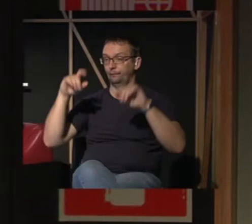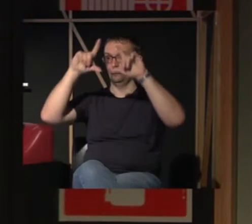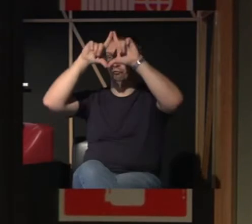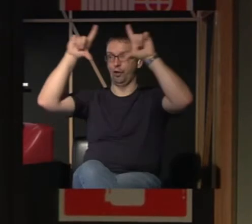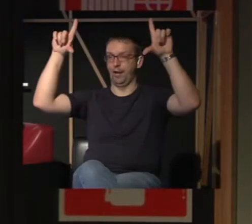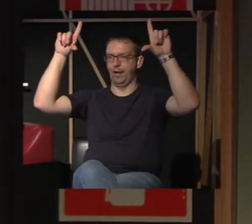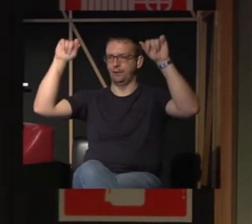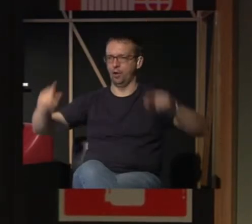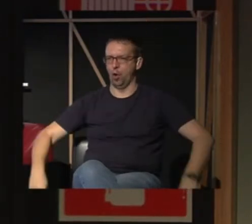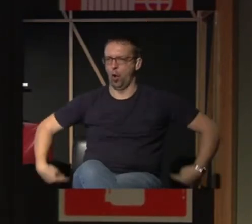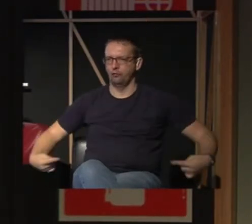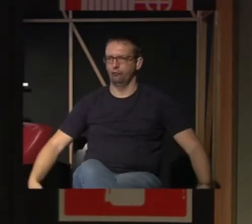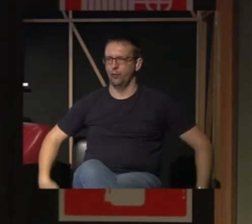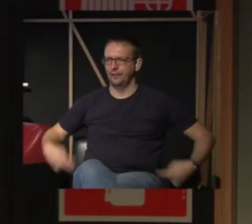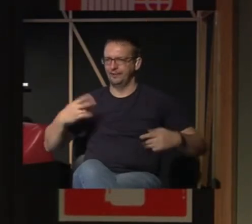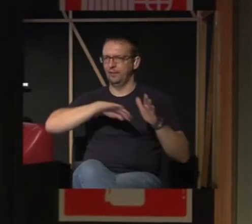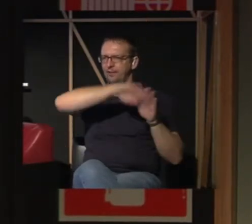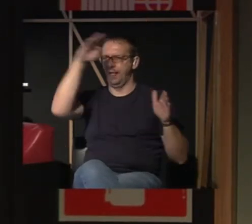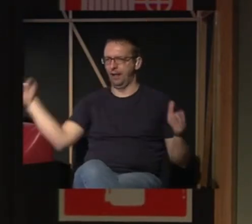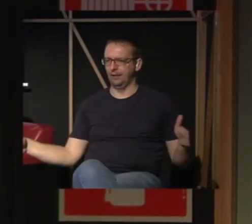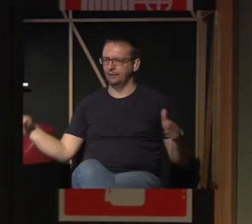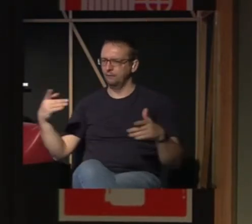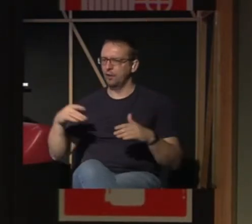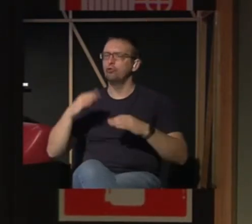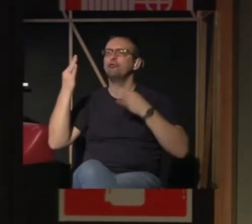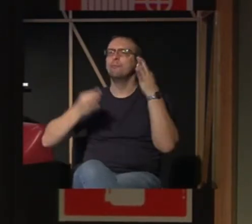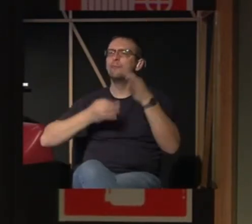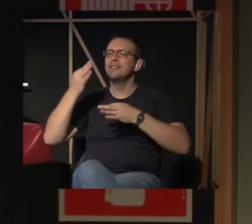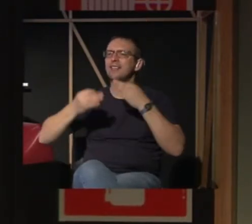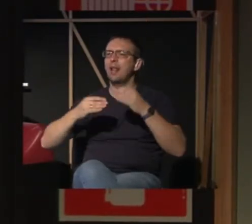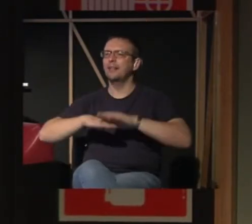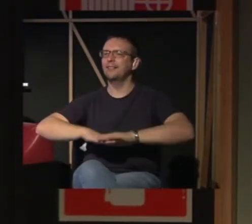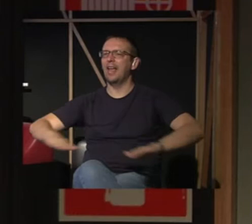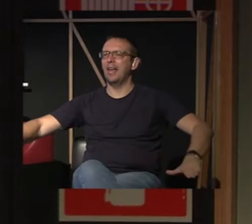one of a ramp that leads from the entrance into the FIFA Fan Fest site.